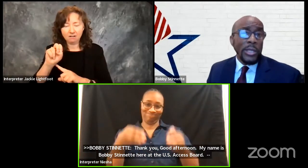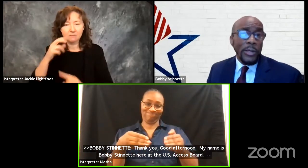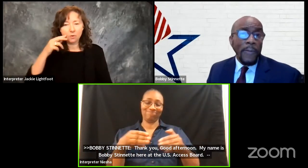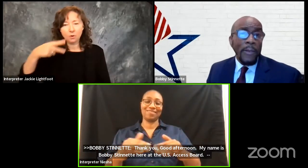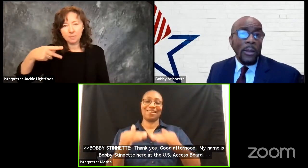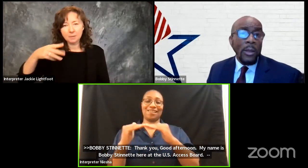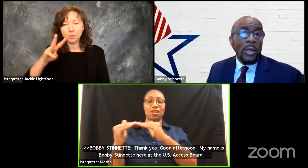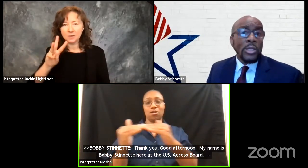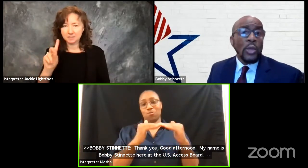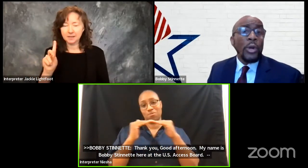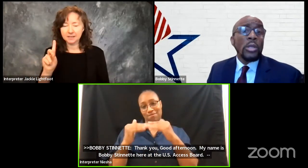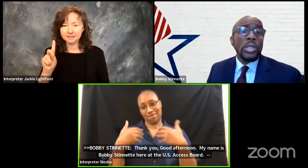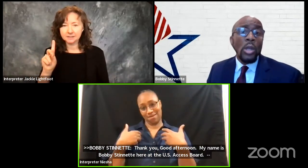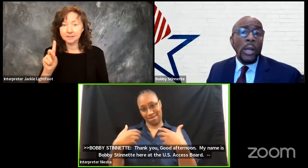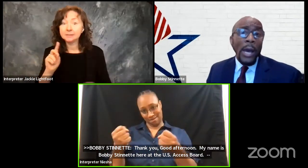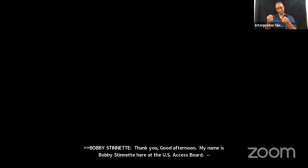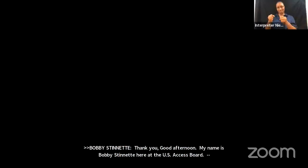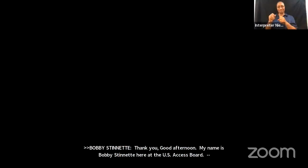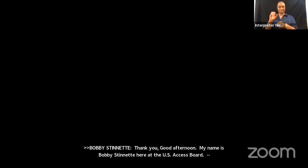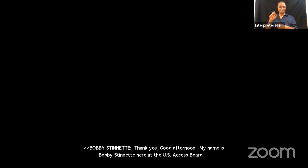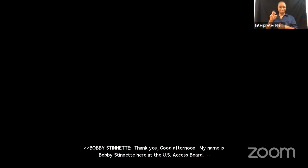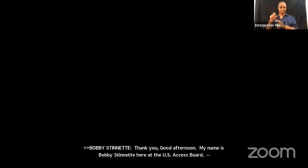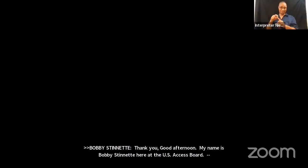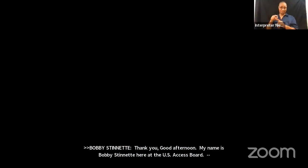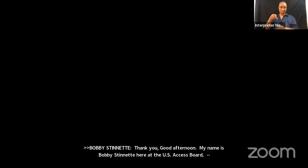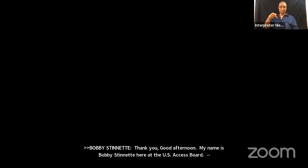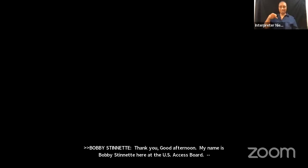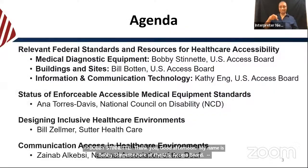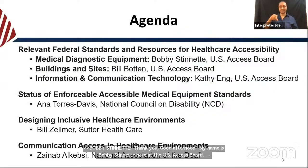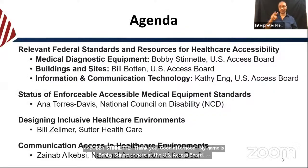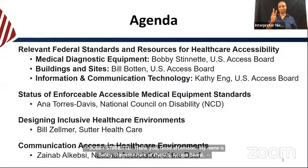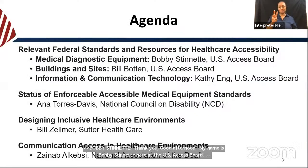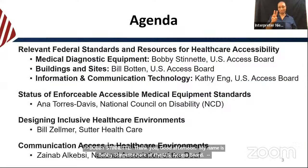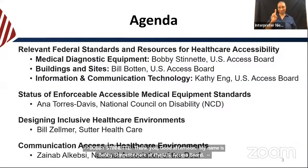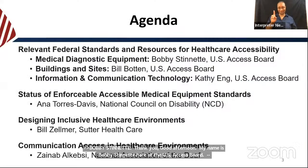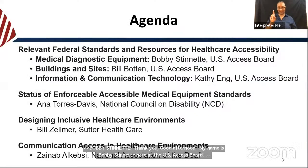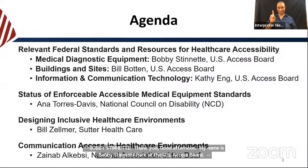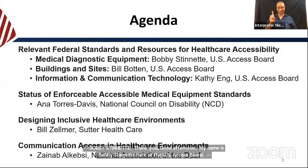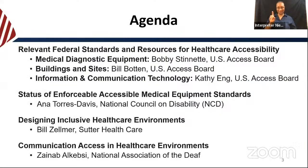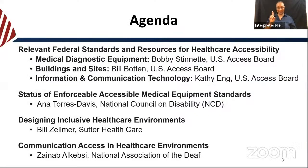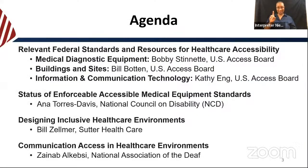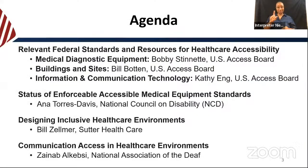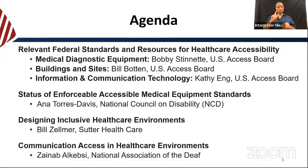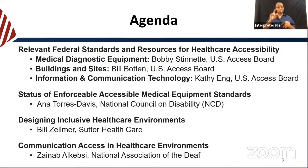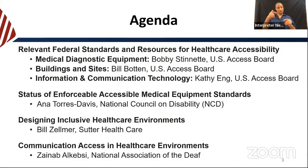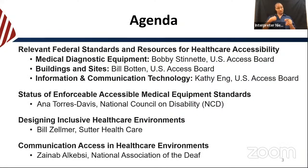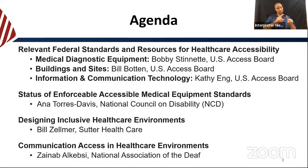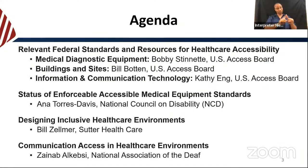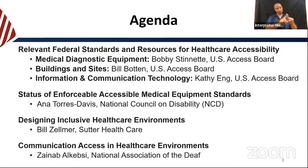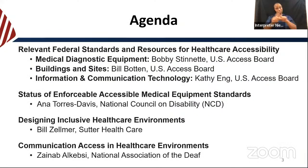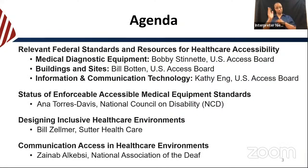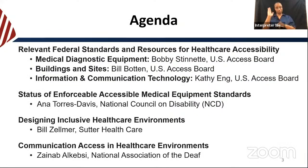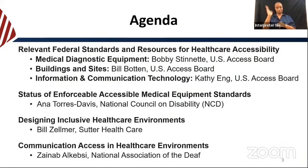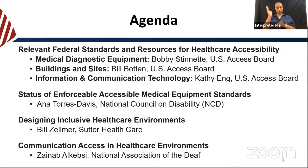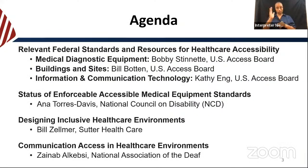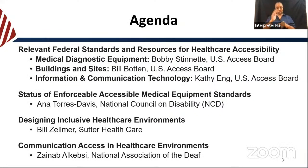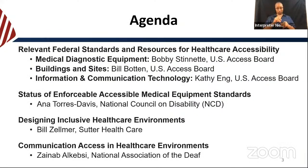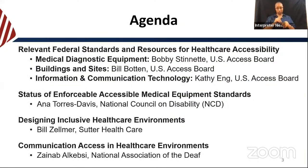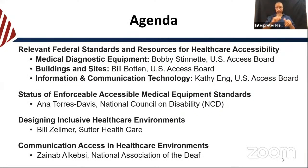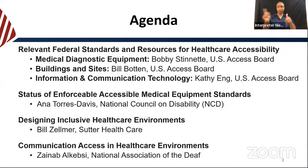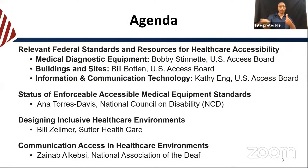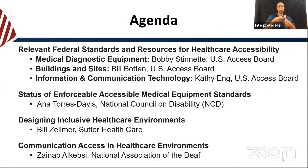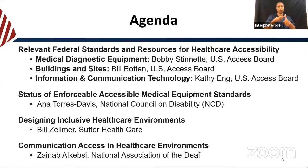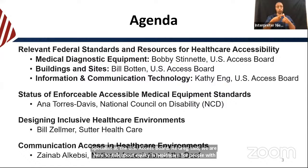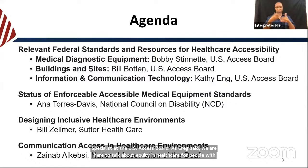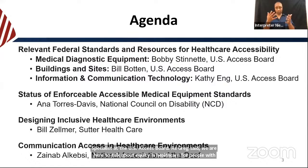busy agenda, so we're going to start out with an overview of the relevant federal standards and resources. I'll